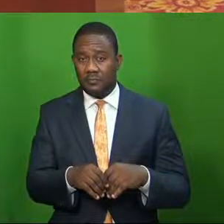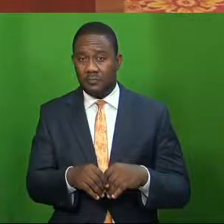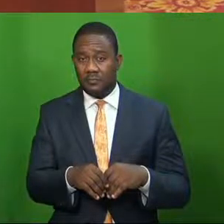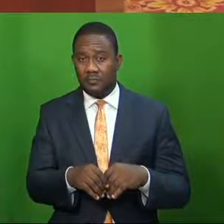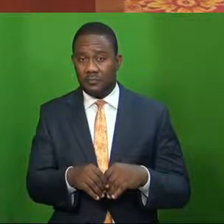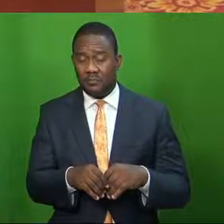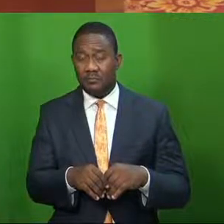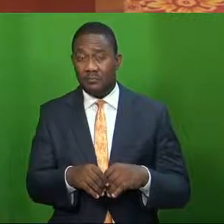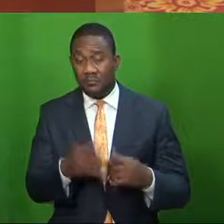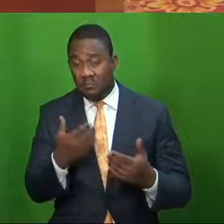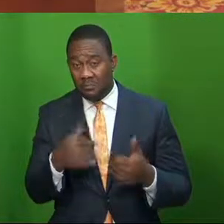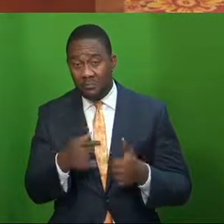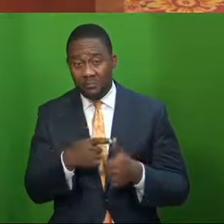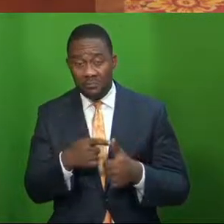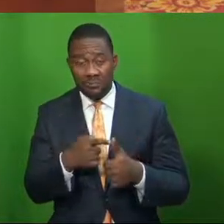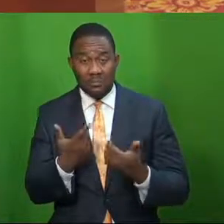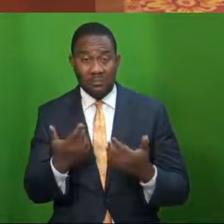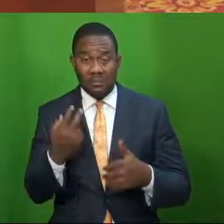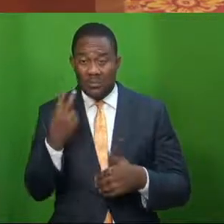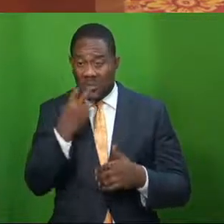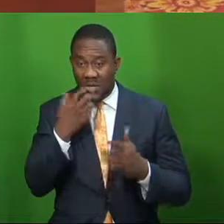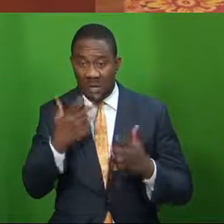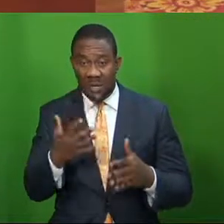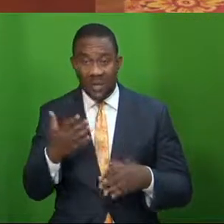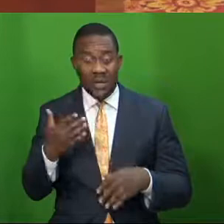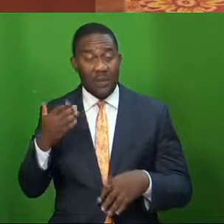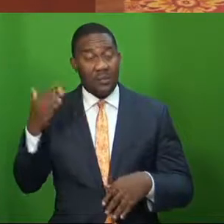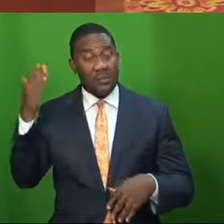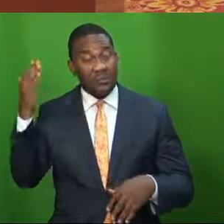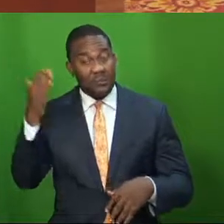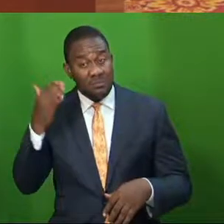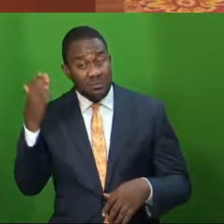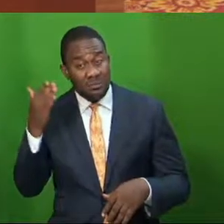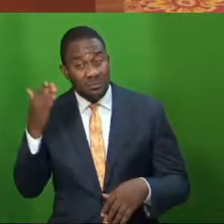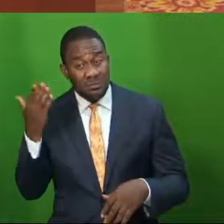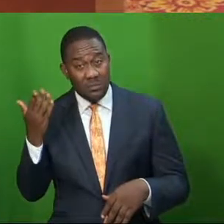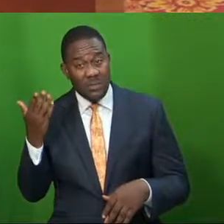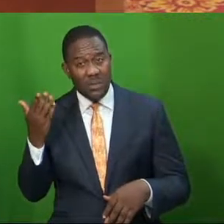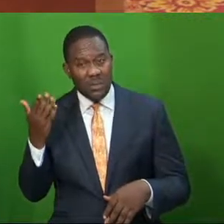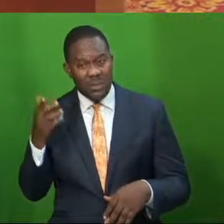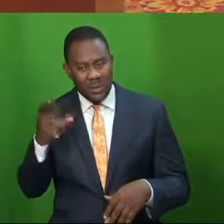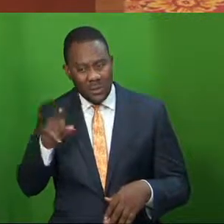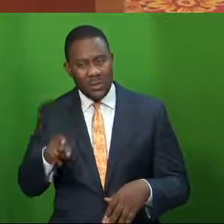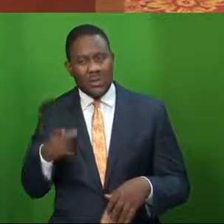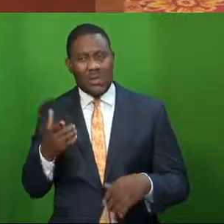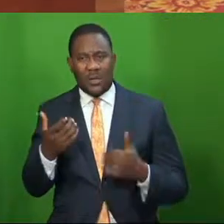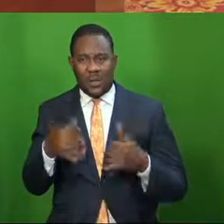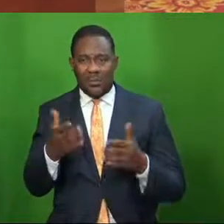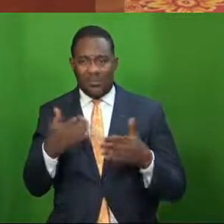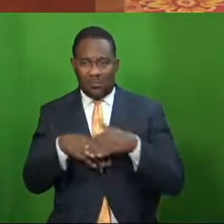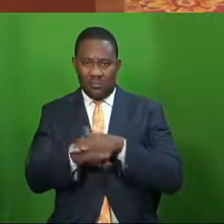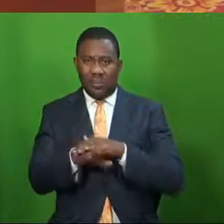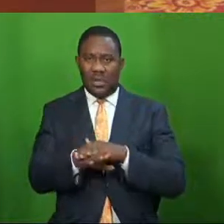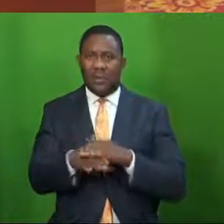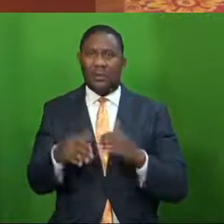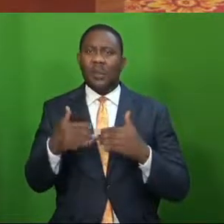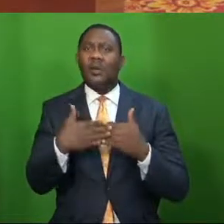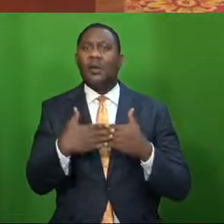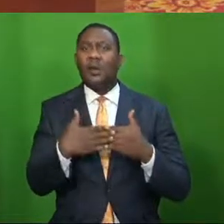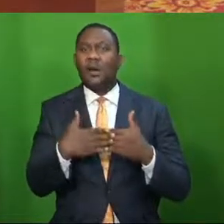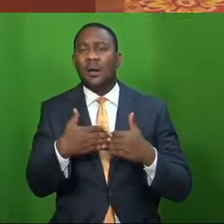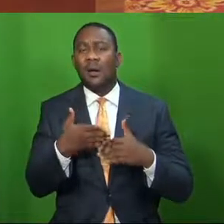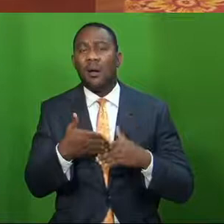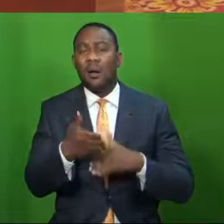Speaker opening the conference, may require many of us to be there. But after that, depending